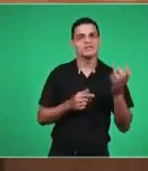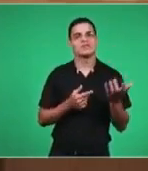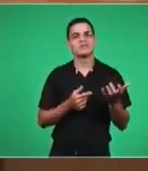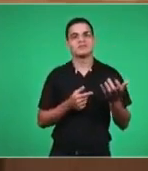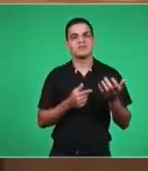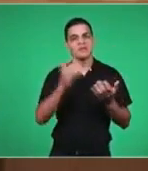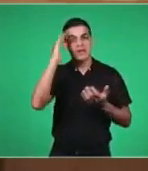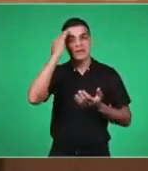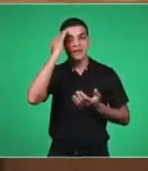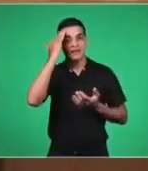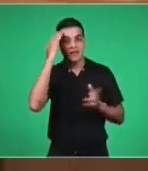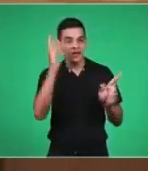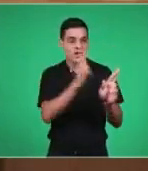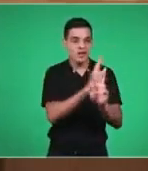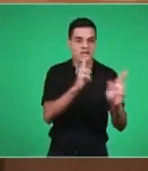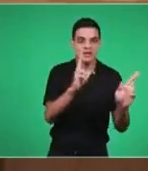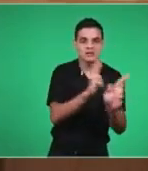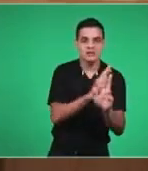so vast and it's so